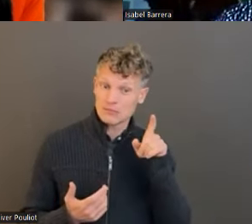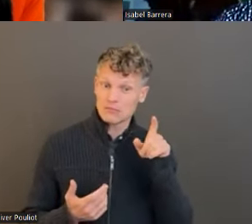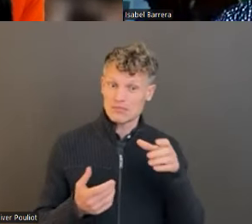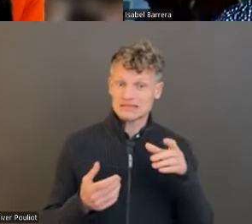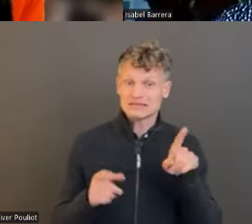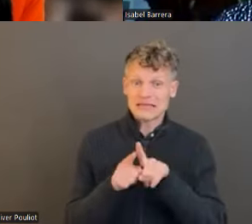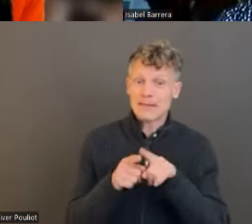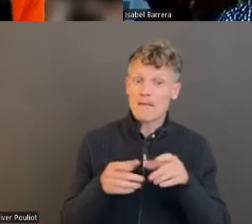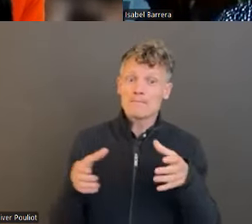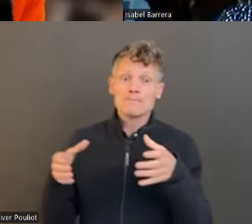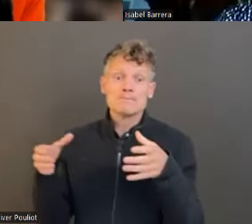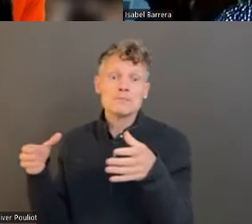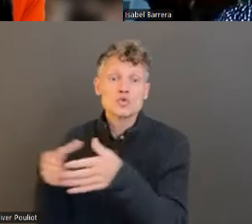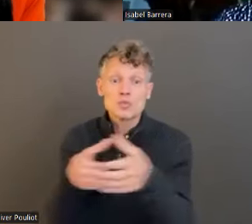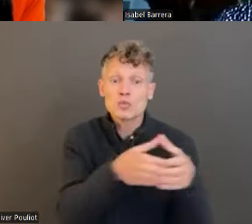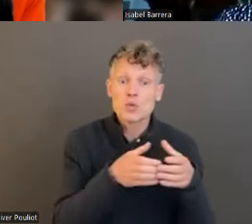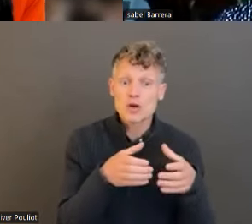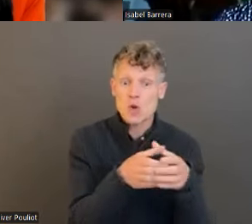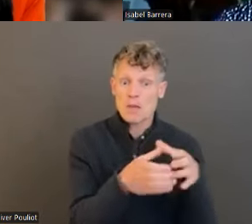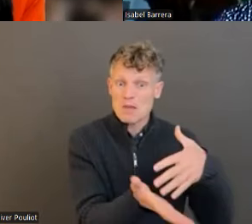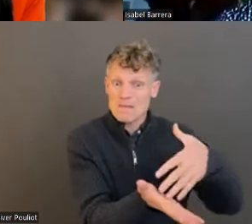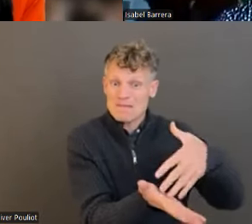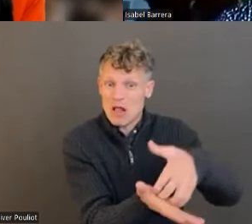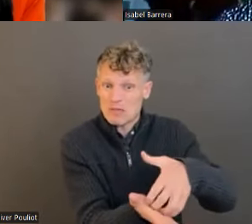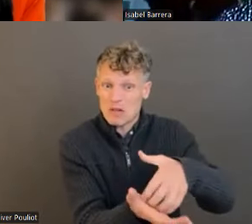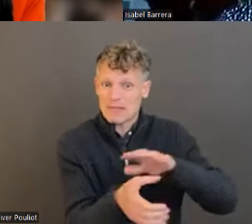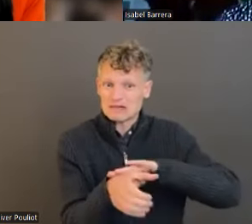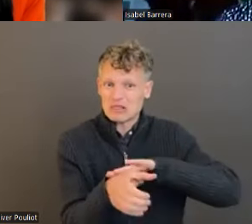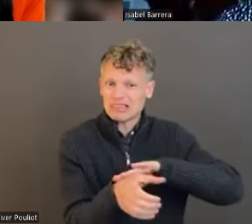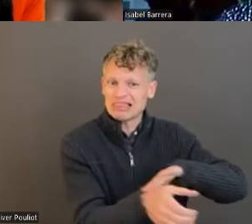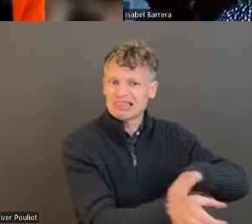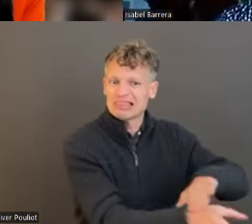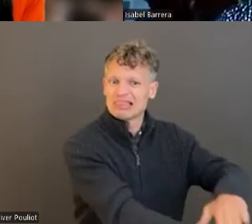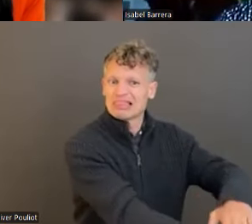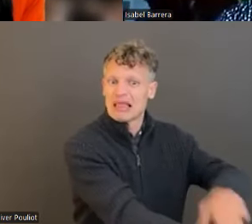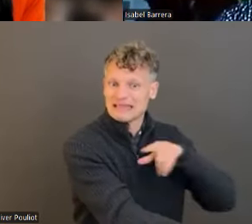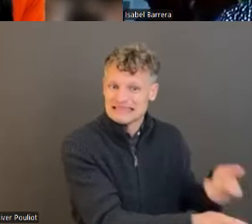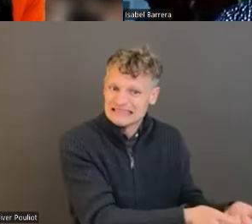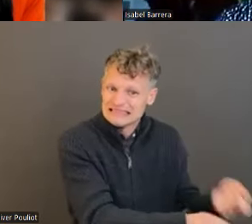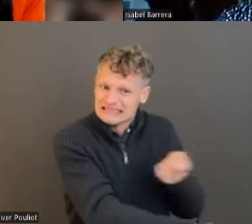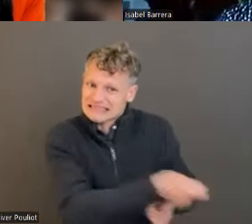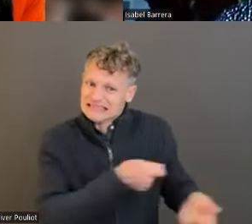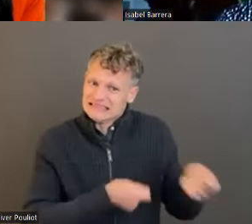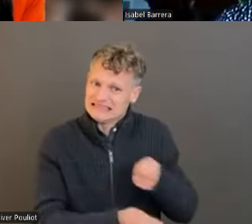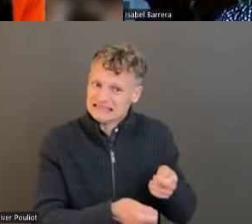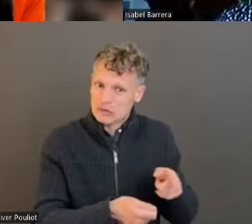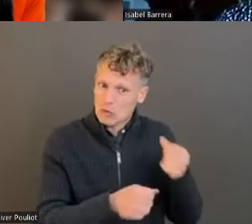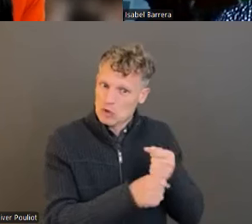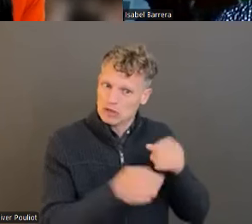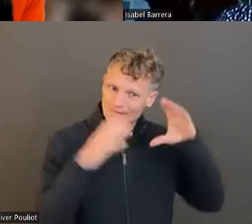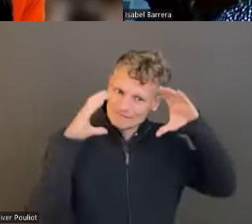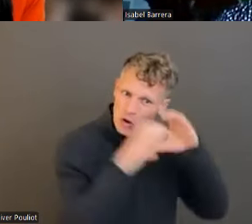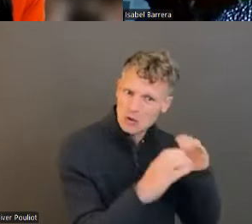such as education, housing, etc. For example, what do you think about that?